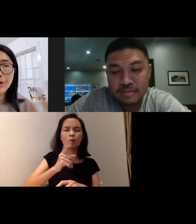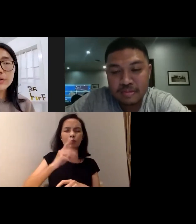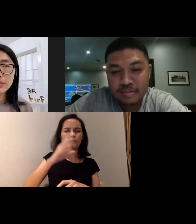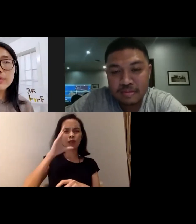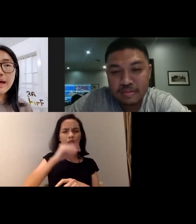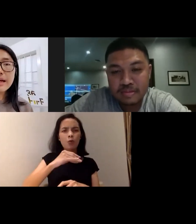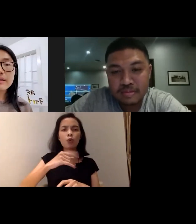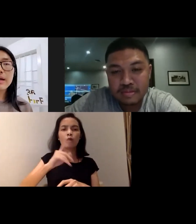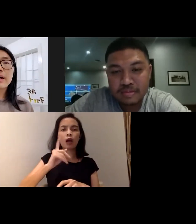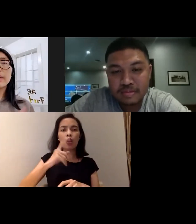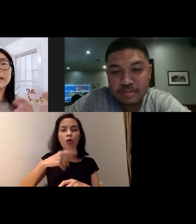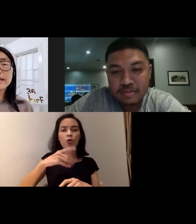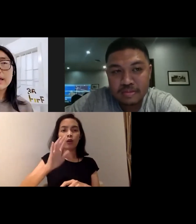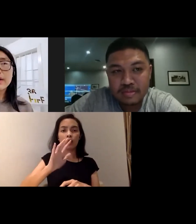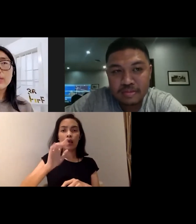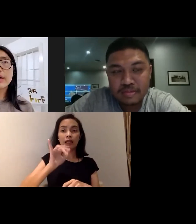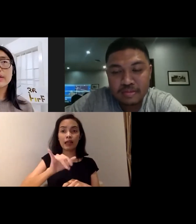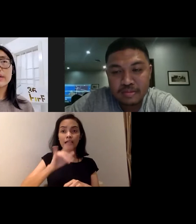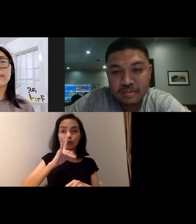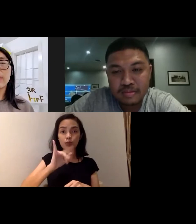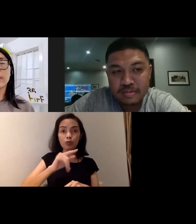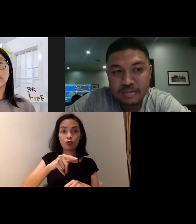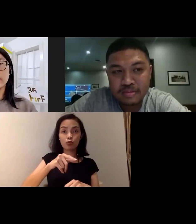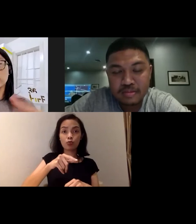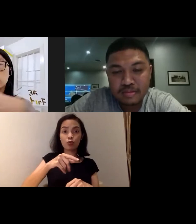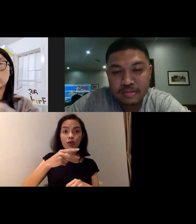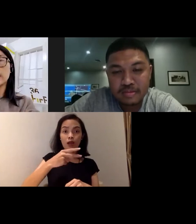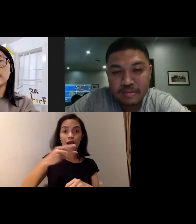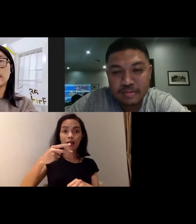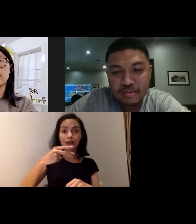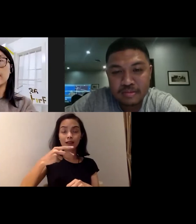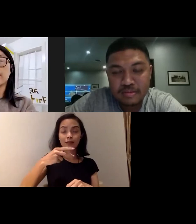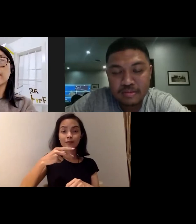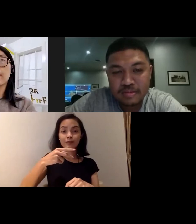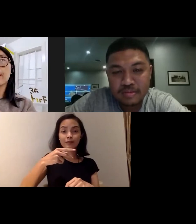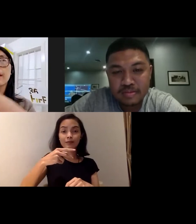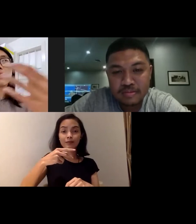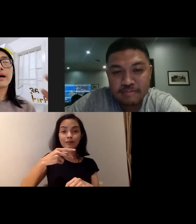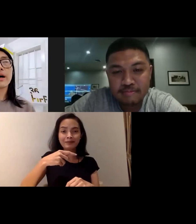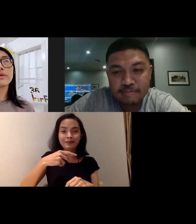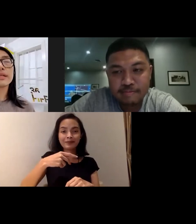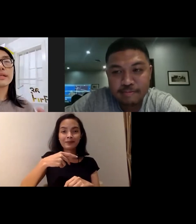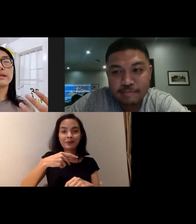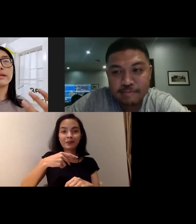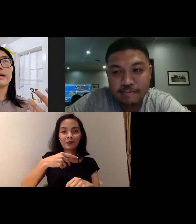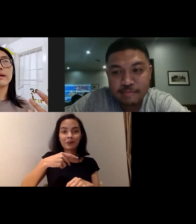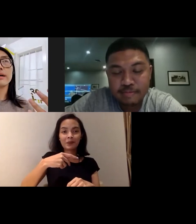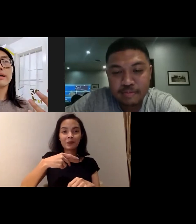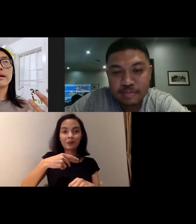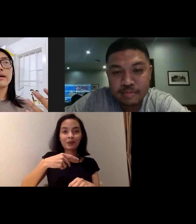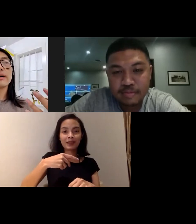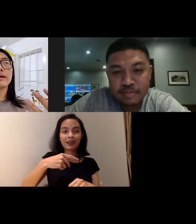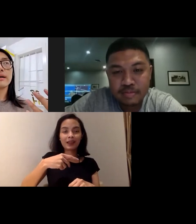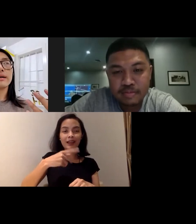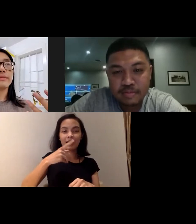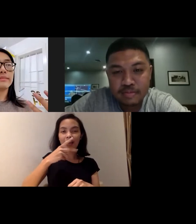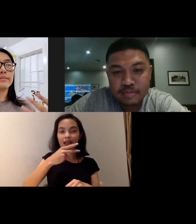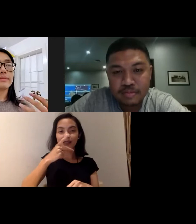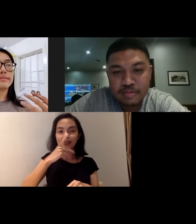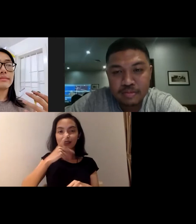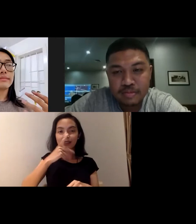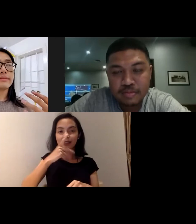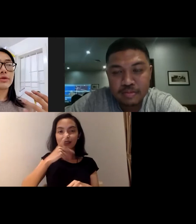if we don't do that, basically we're just falling into the how to say,